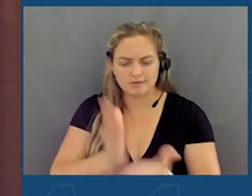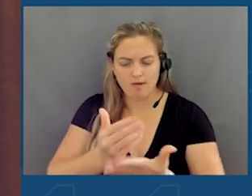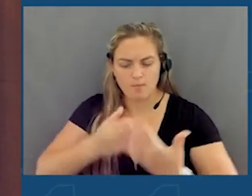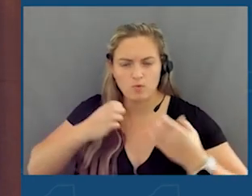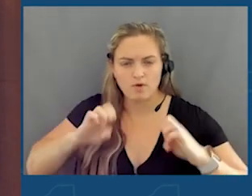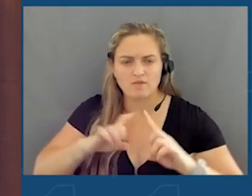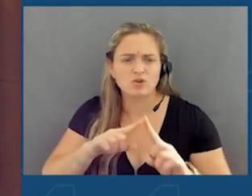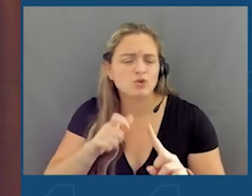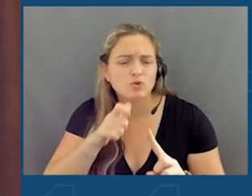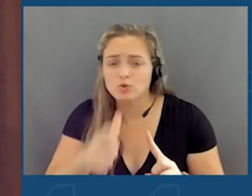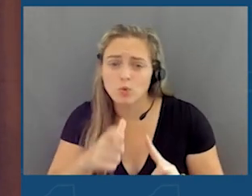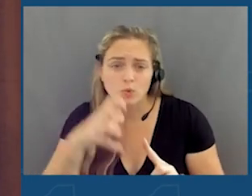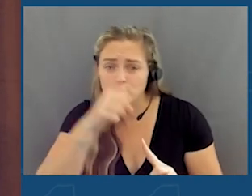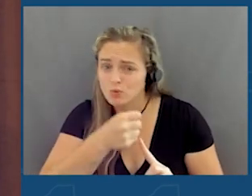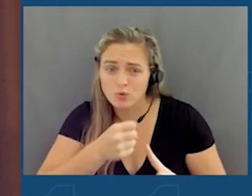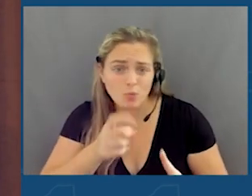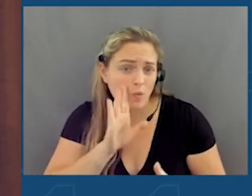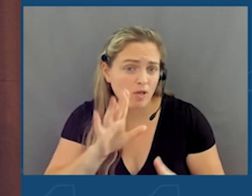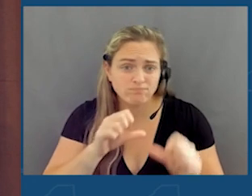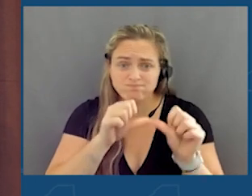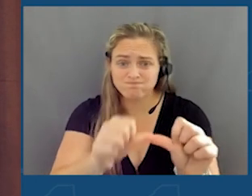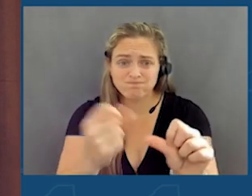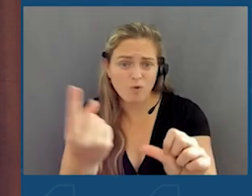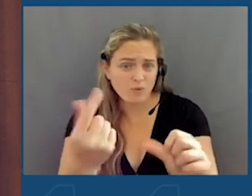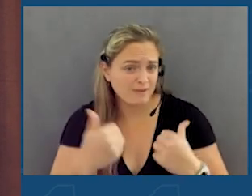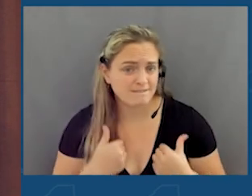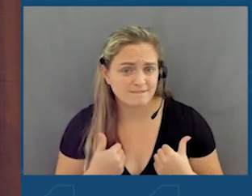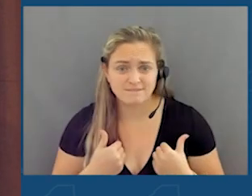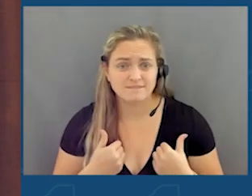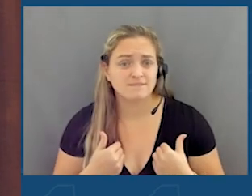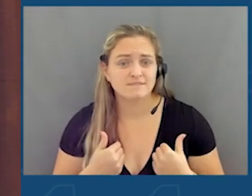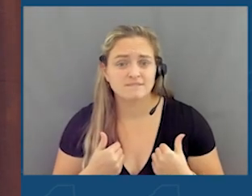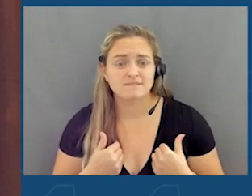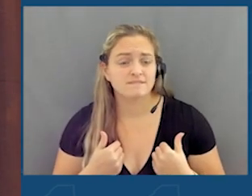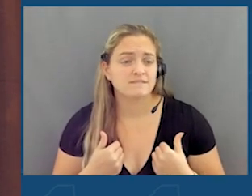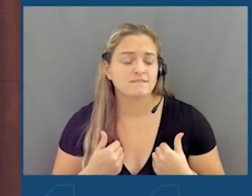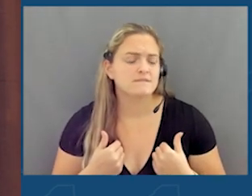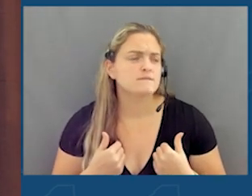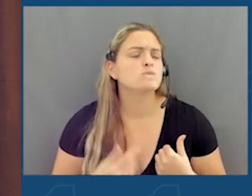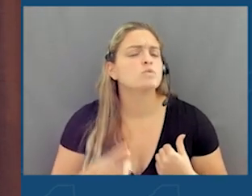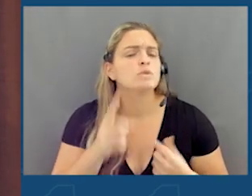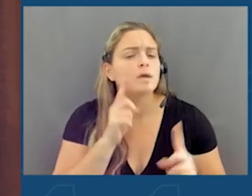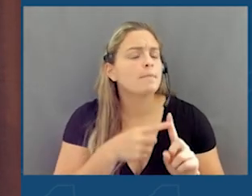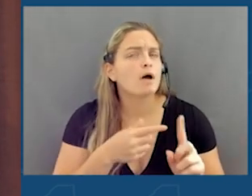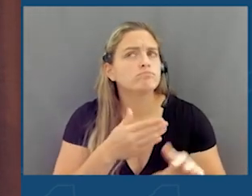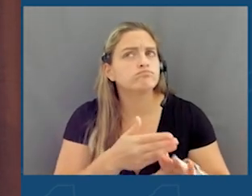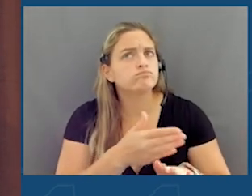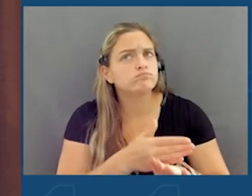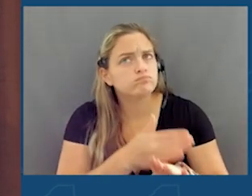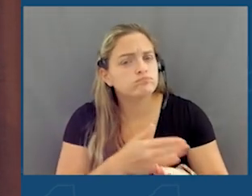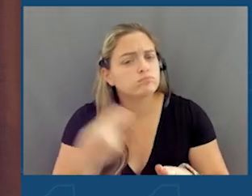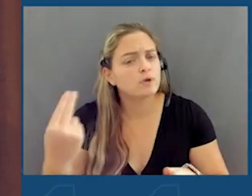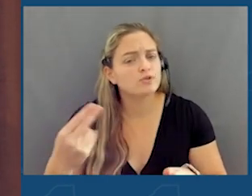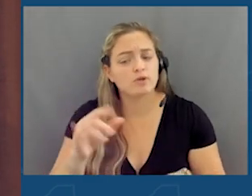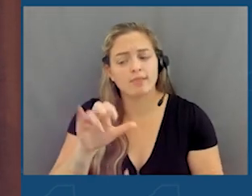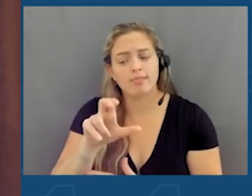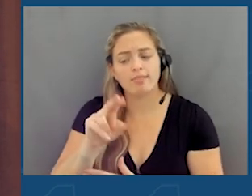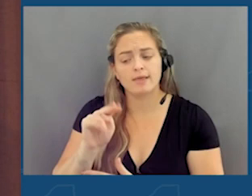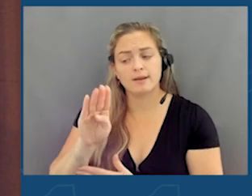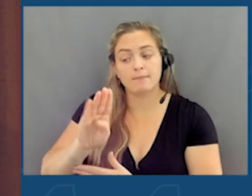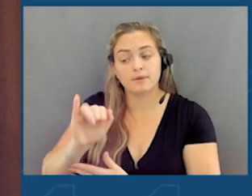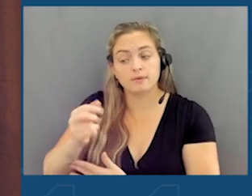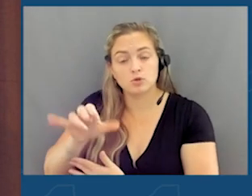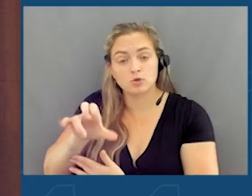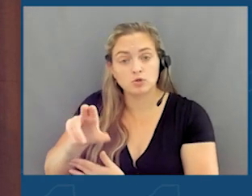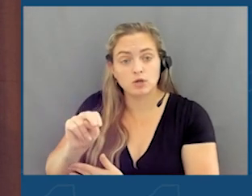Don't take that for granted ever. We think about the progress of history. When Lyndon Johnson signed the